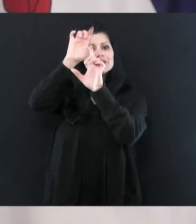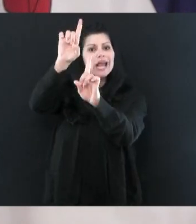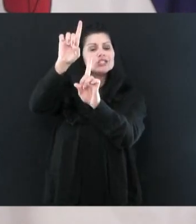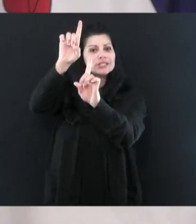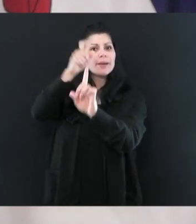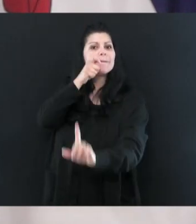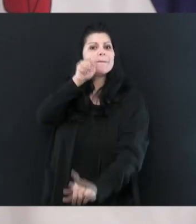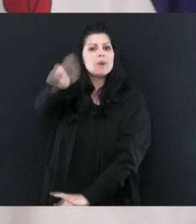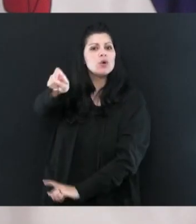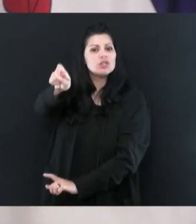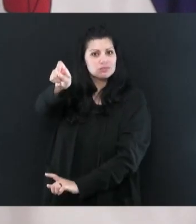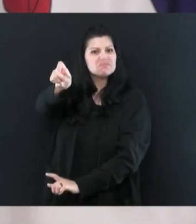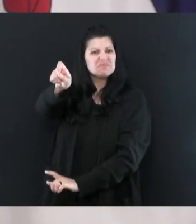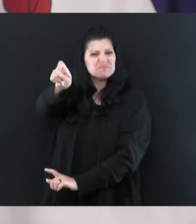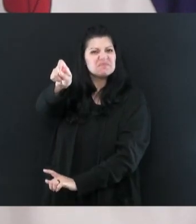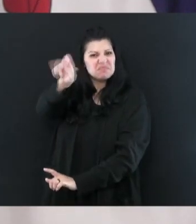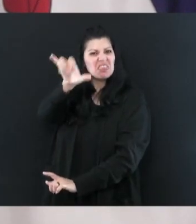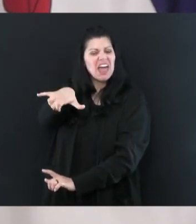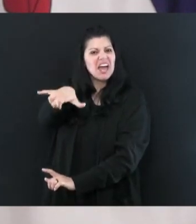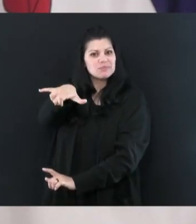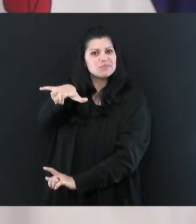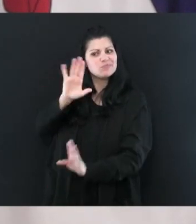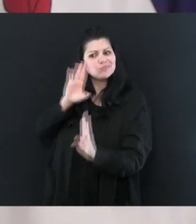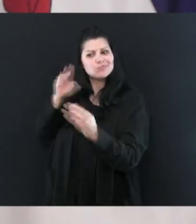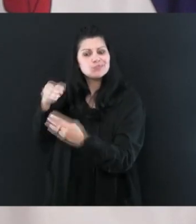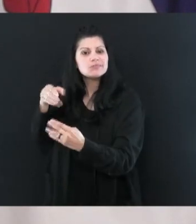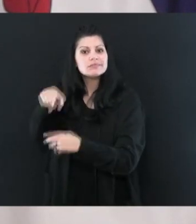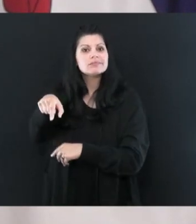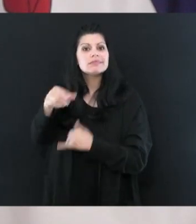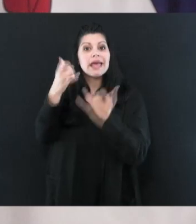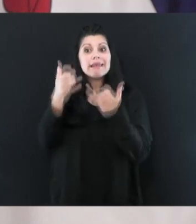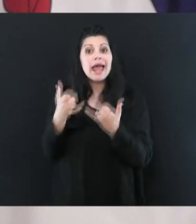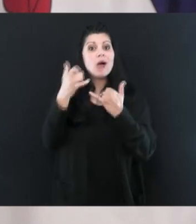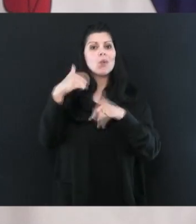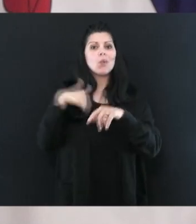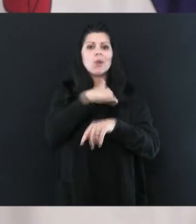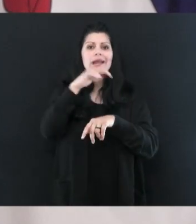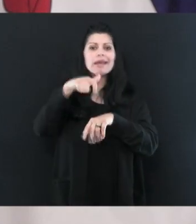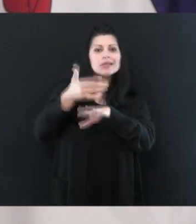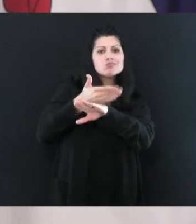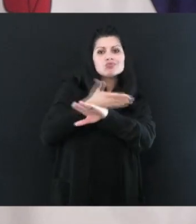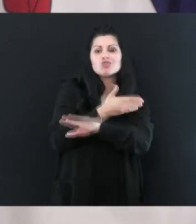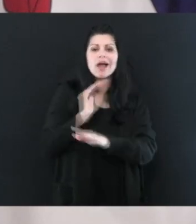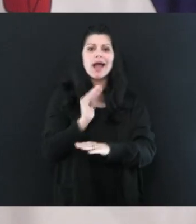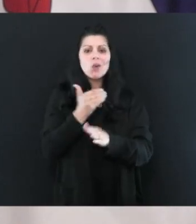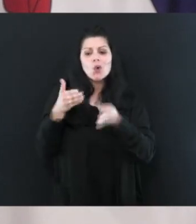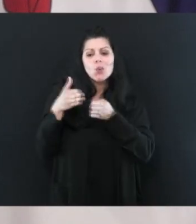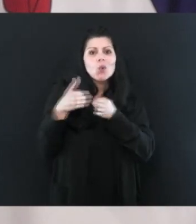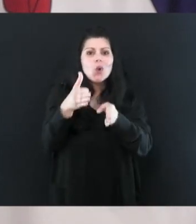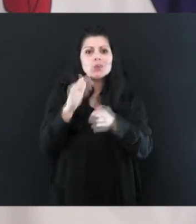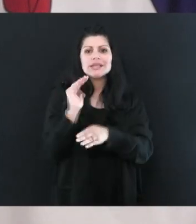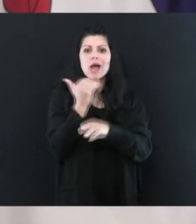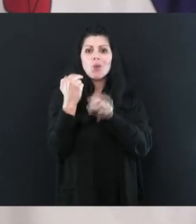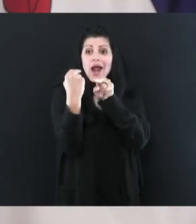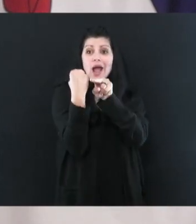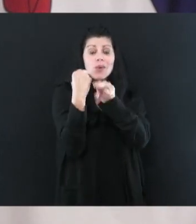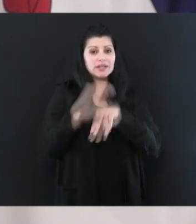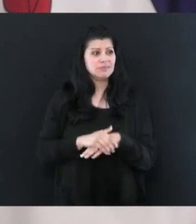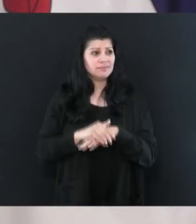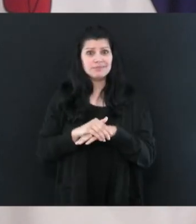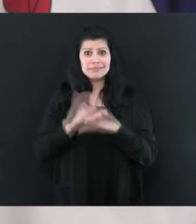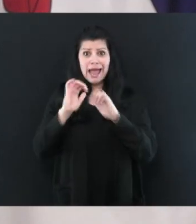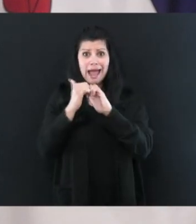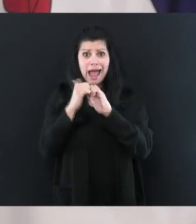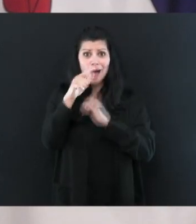that. The next thing I think we had to do is we have to have highways. We got to have roads. We can't go to the convenience store and tear